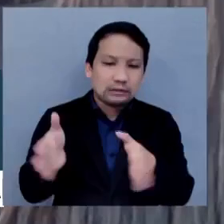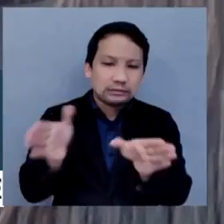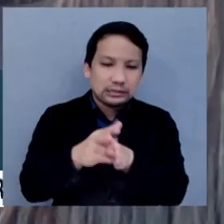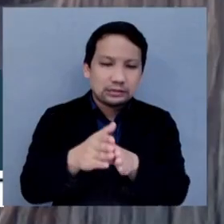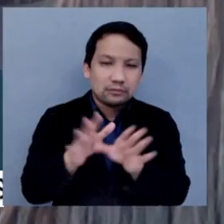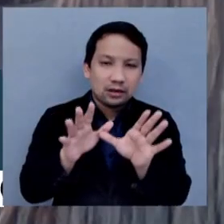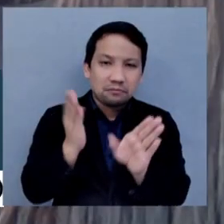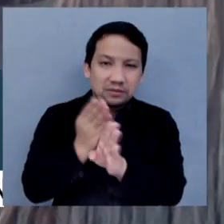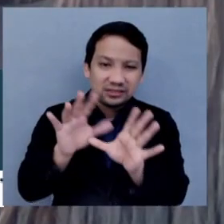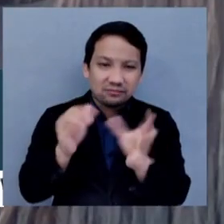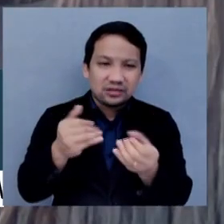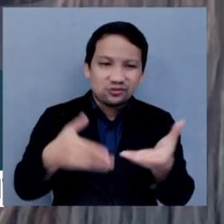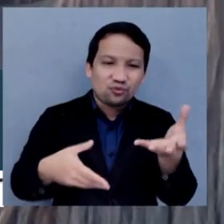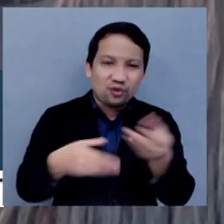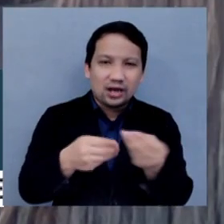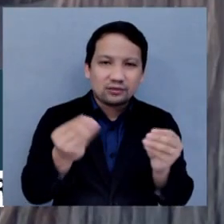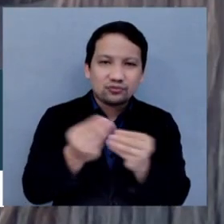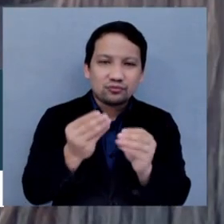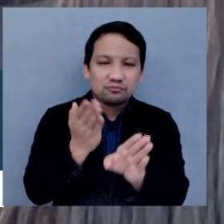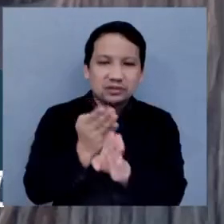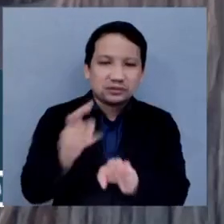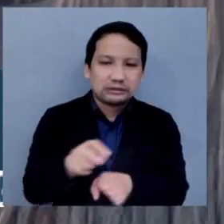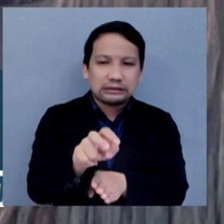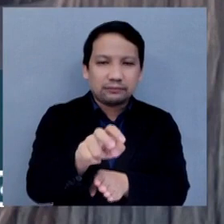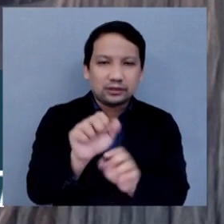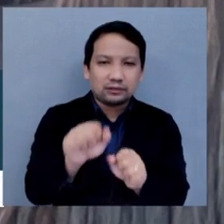have around 600 buses on the line. So